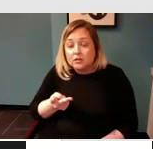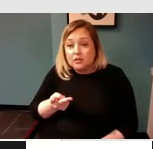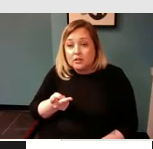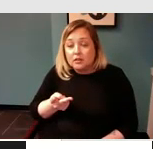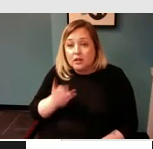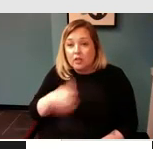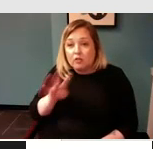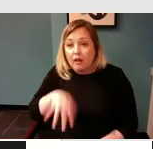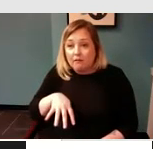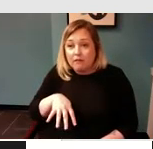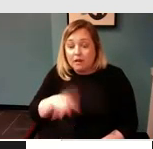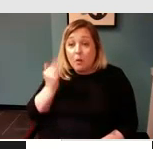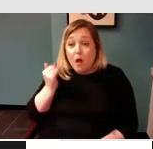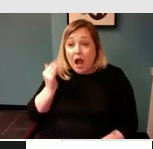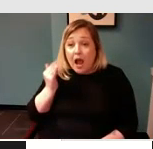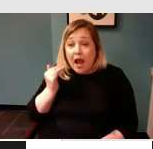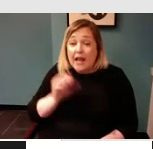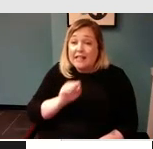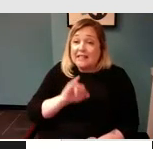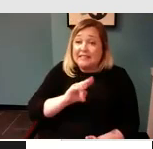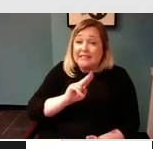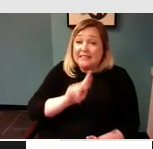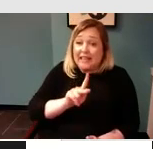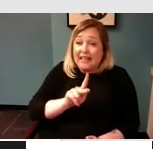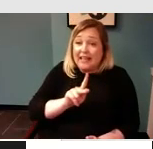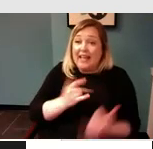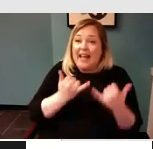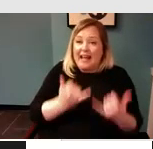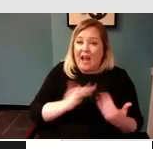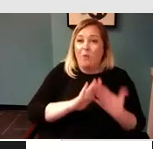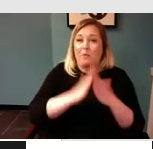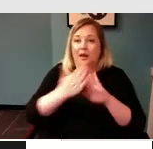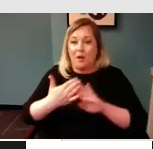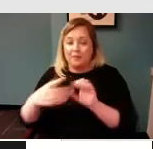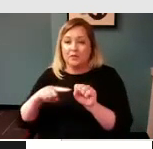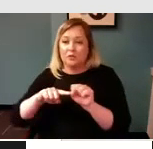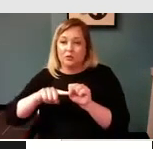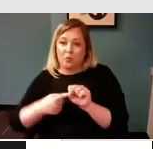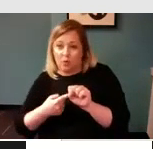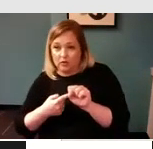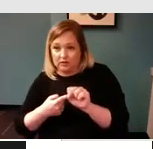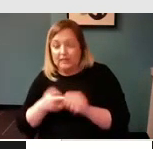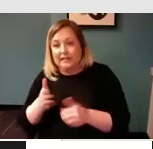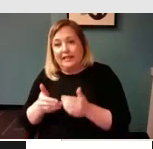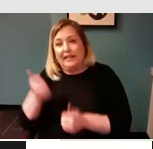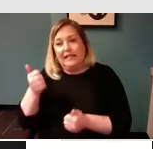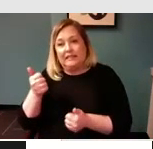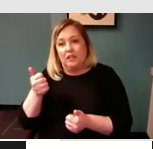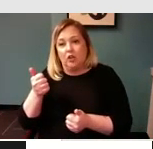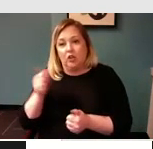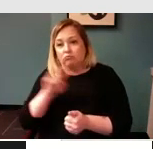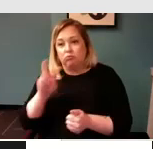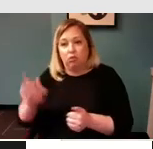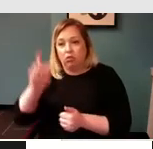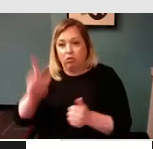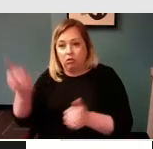node. And then we can basically pick one at a time. So we start with E, we start with then A, then B, then C. And